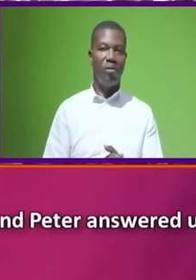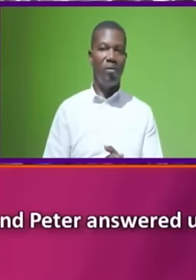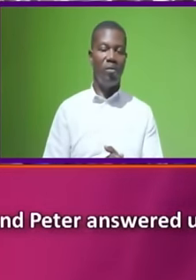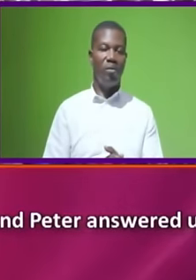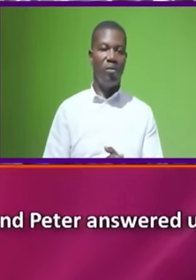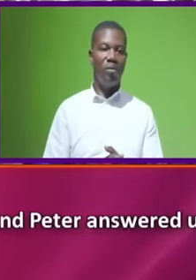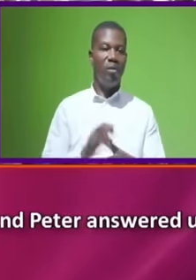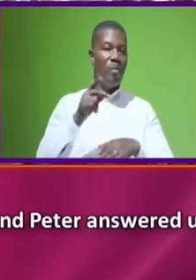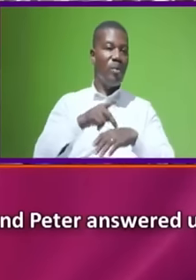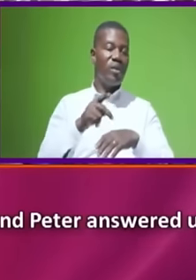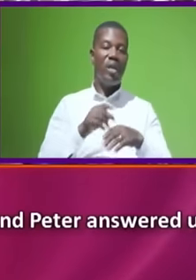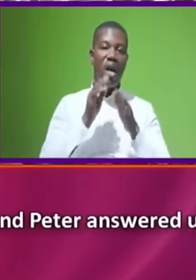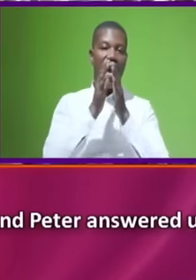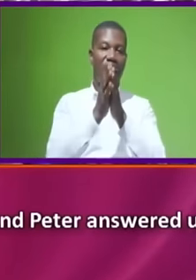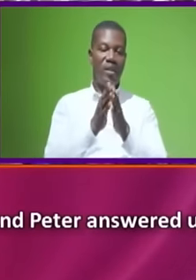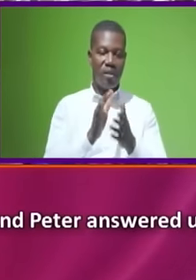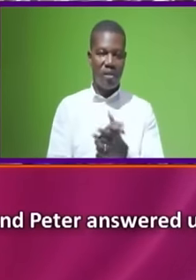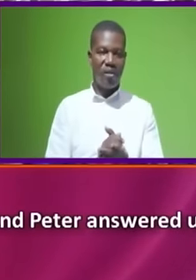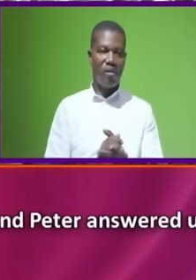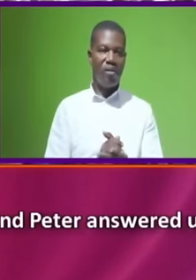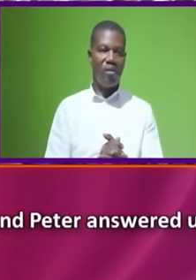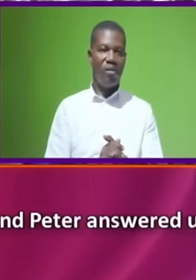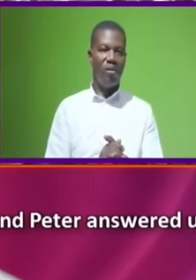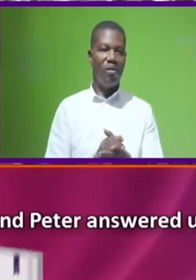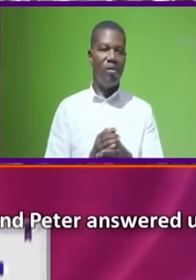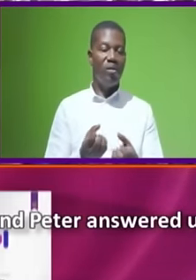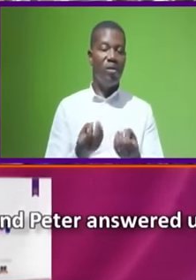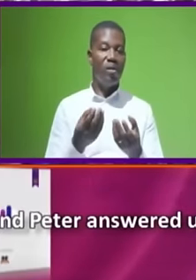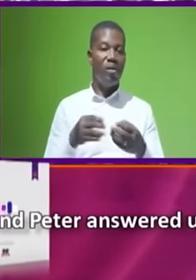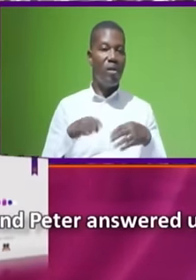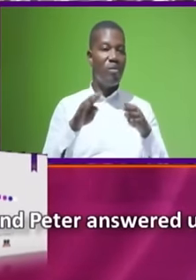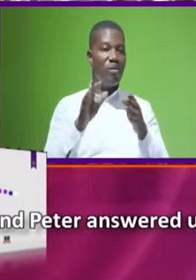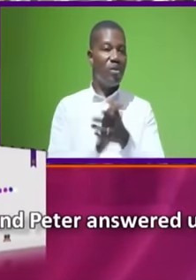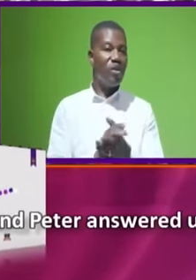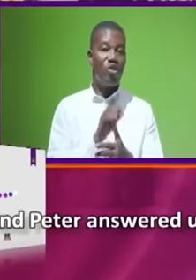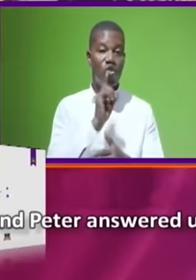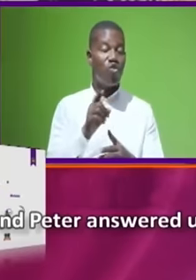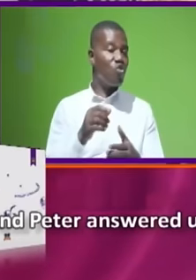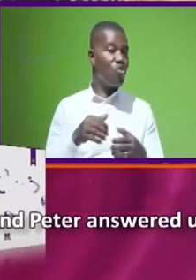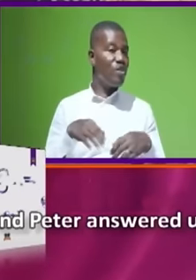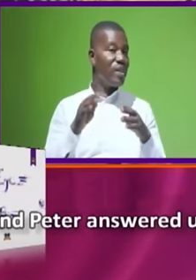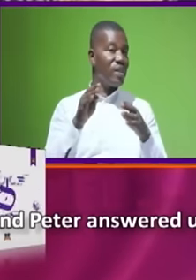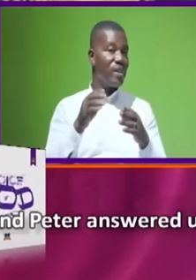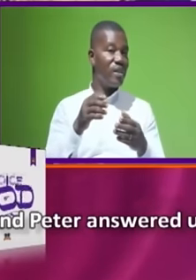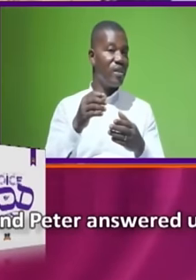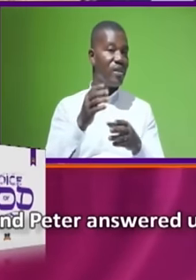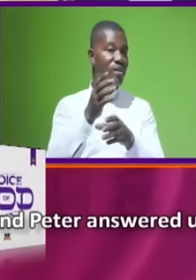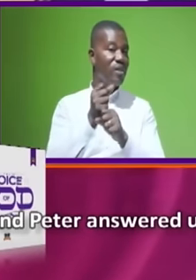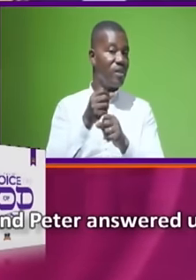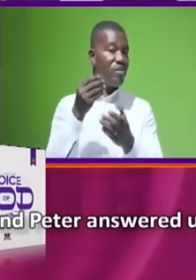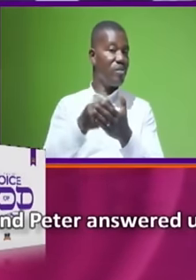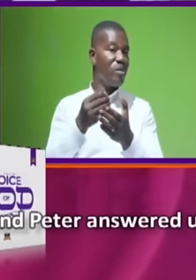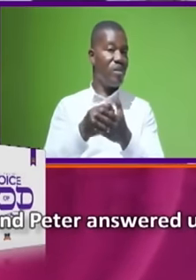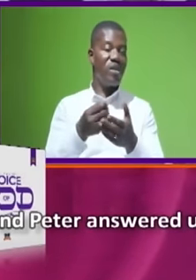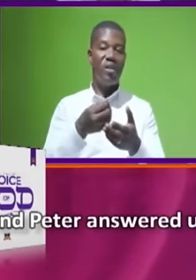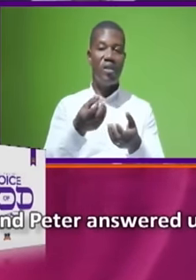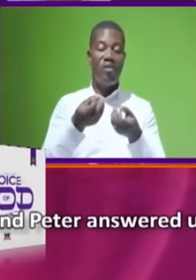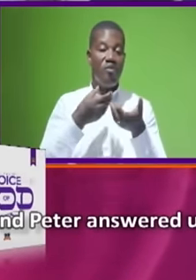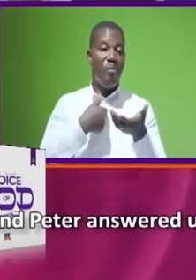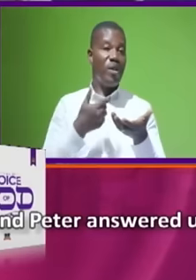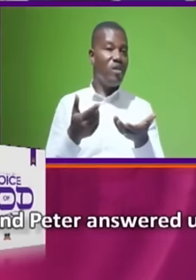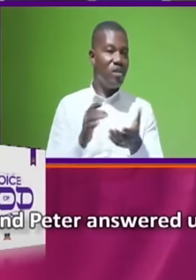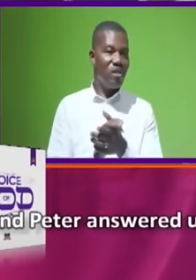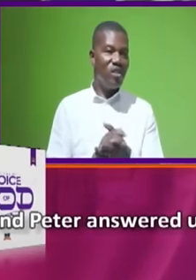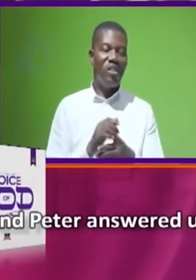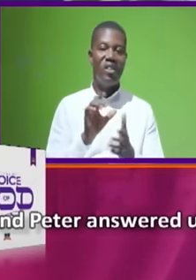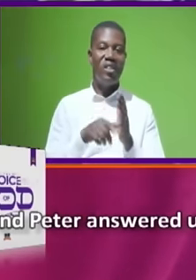Petro bisane say. Na Petro bisane say. Moton asase na jesa ana. Moton asase na de jesa ana. Kachere mi. Kachere mi.